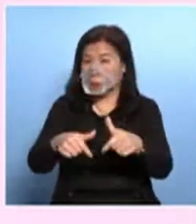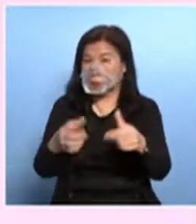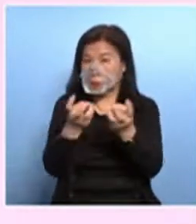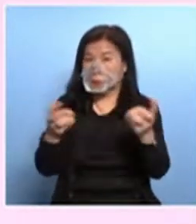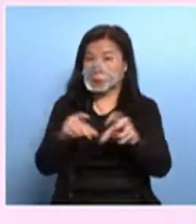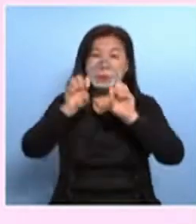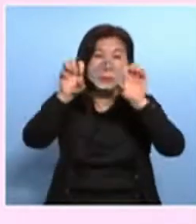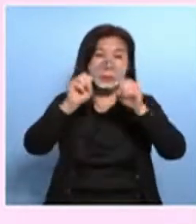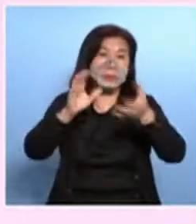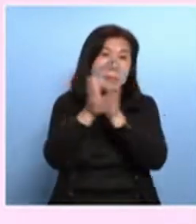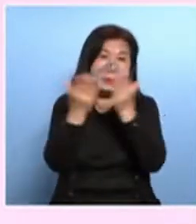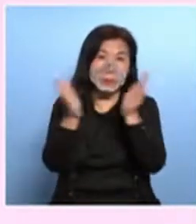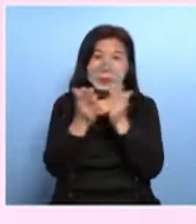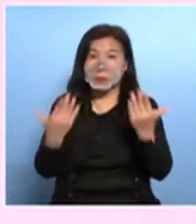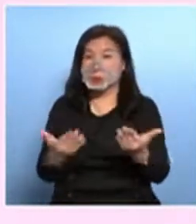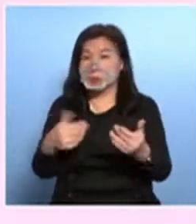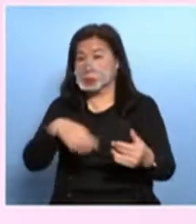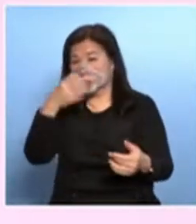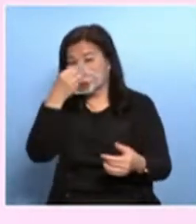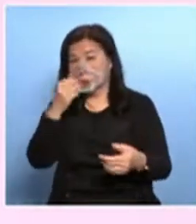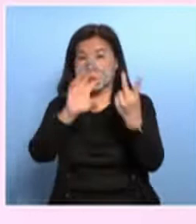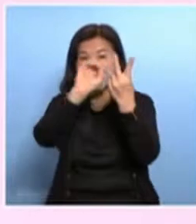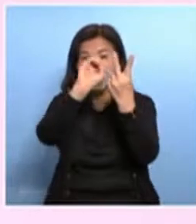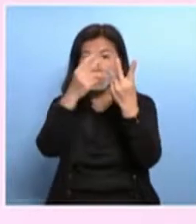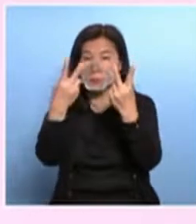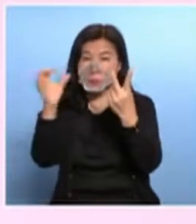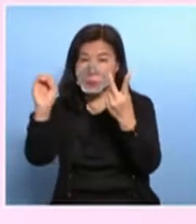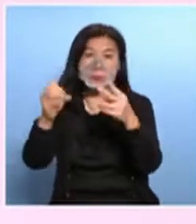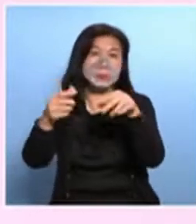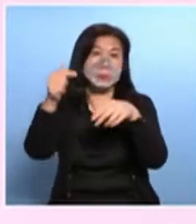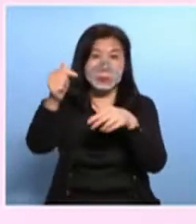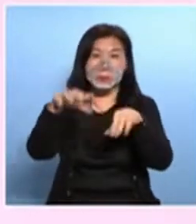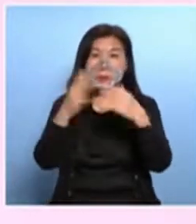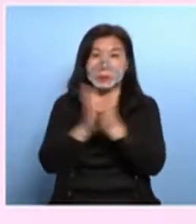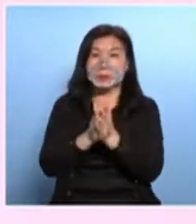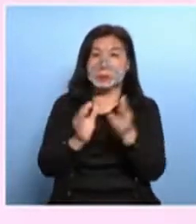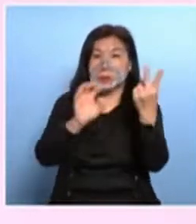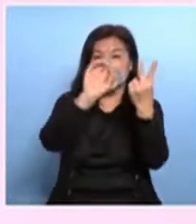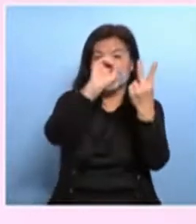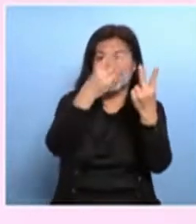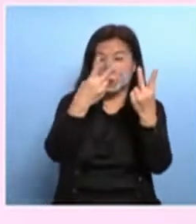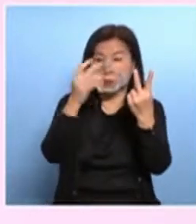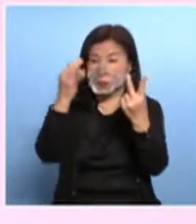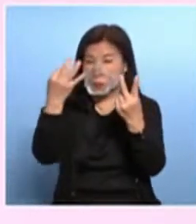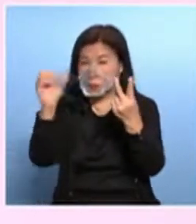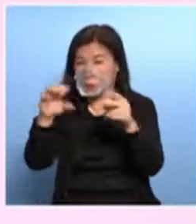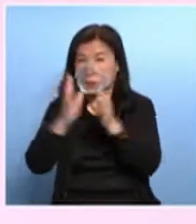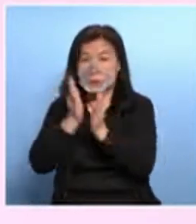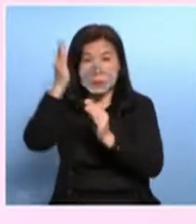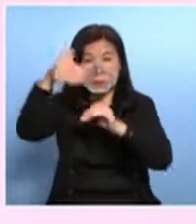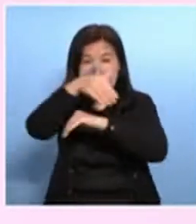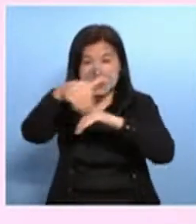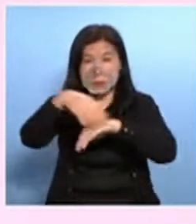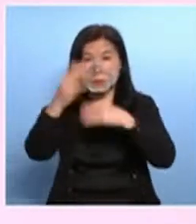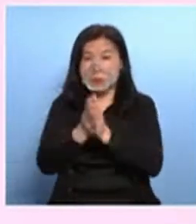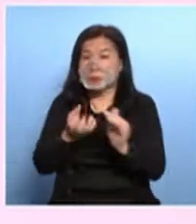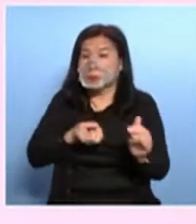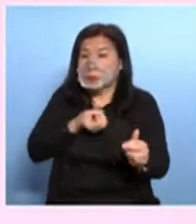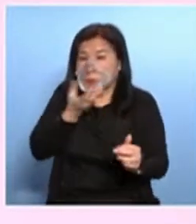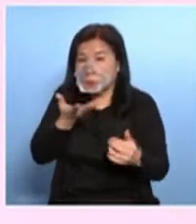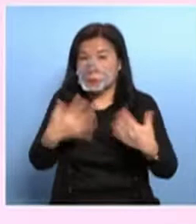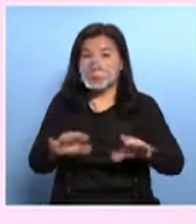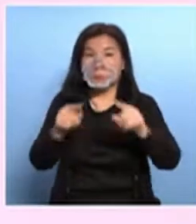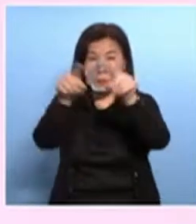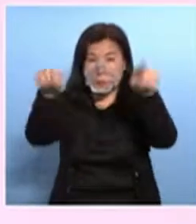assessment studies for the Northern Link and Hung Shui Kiu Station projects have commenced, while the railway schemes for the Tung Chung Line extension and Two Moon South extension were